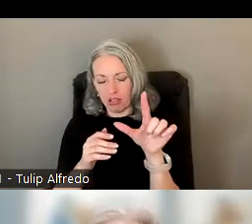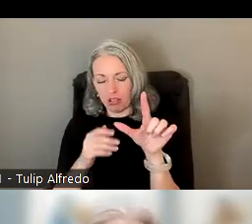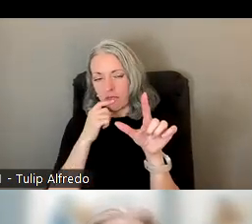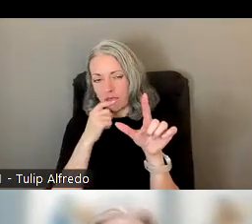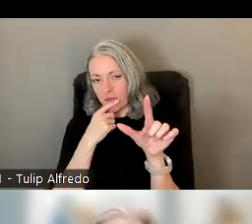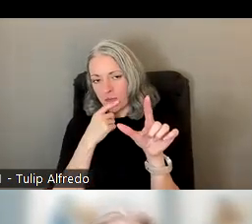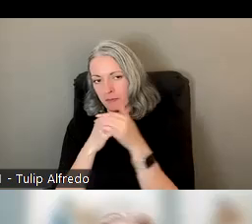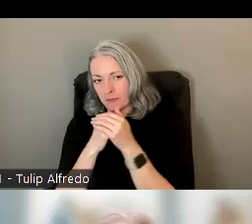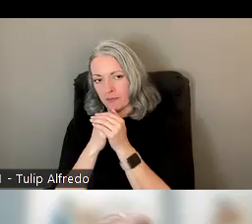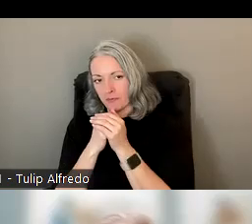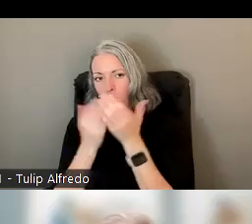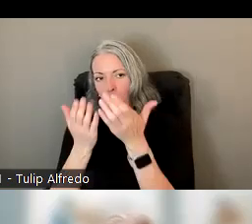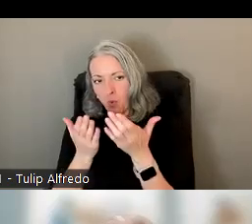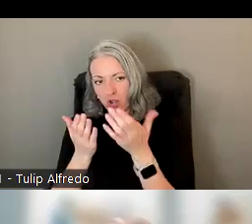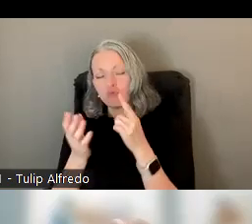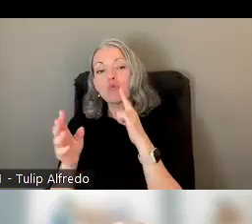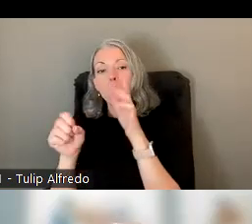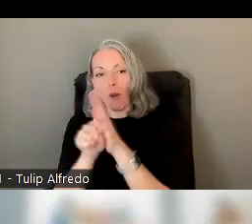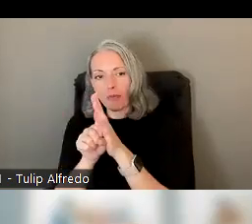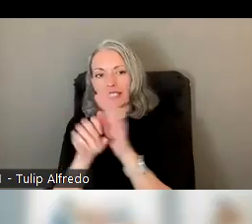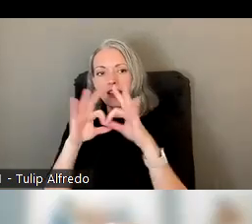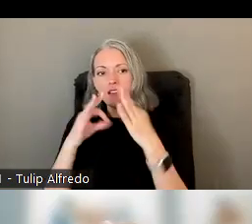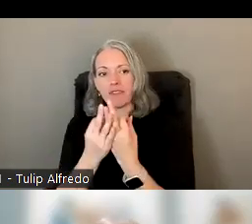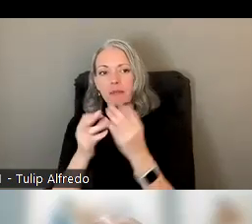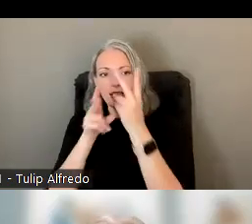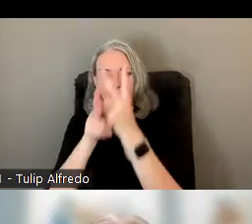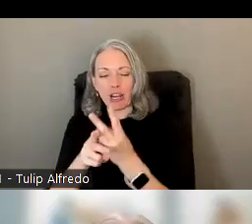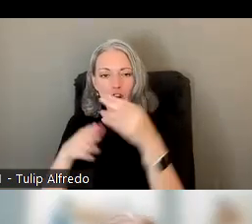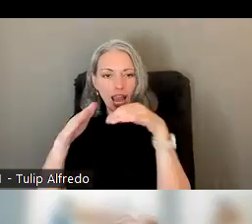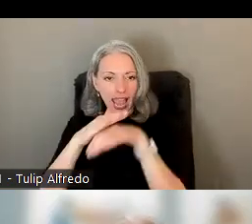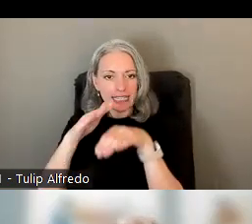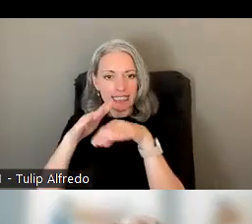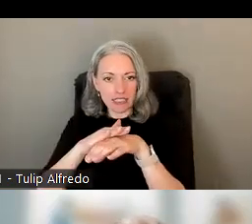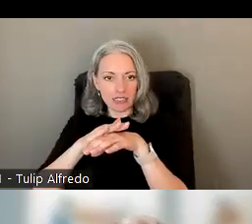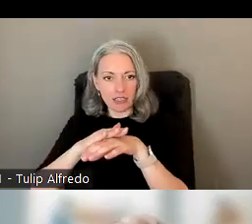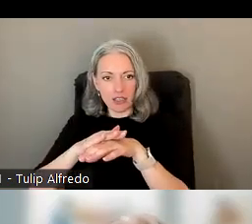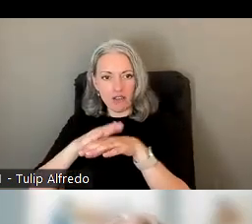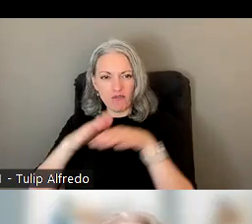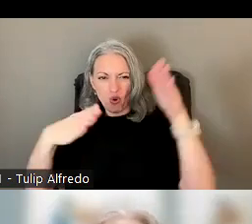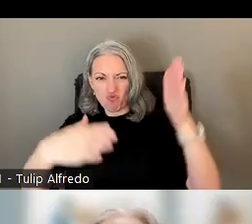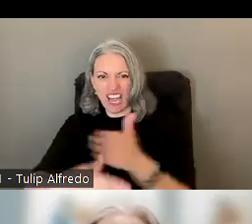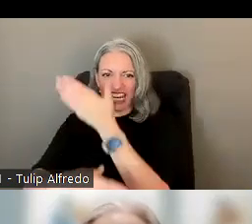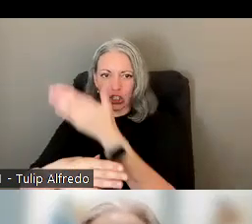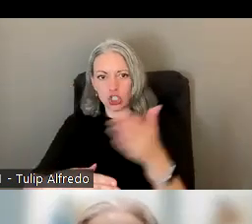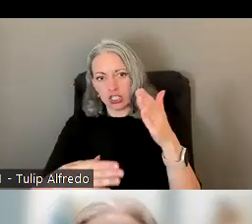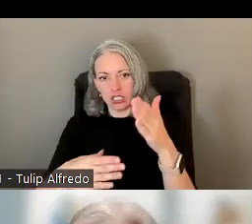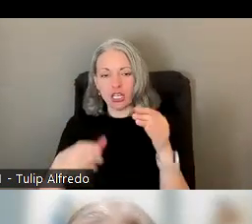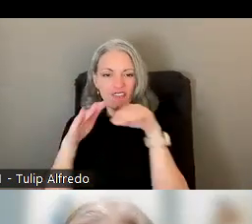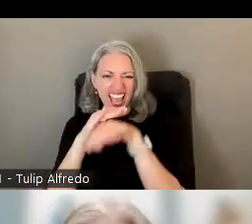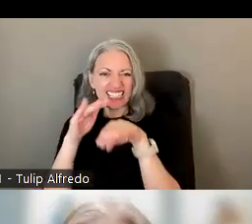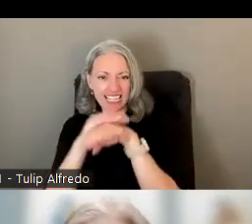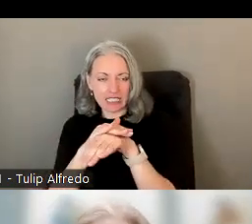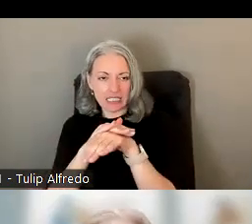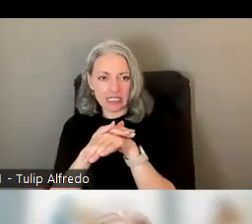wanted to guarantee family caregiver access across a whole range of healthcare settings. It was subsequently narrowed to just ensuring